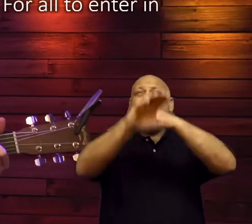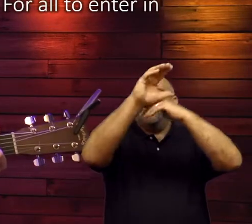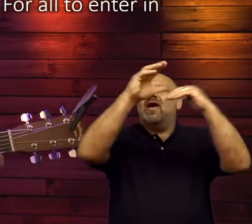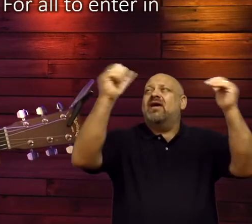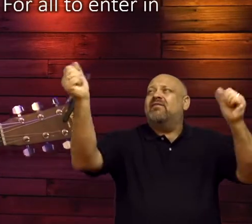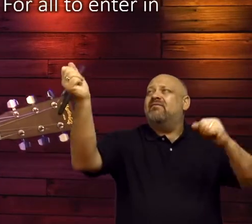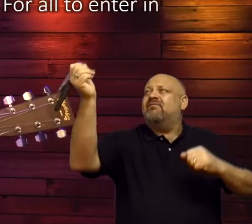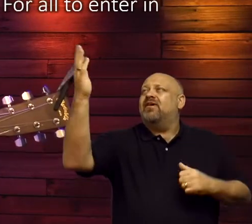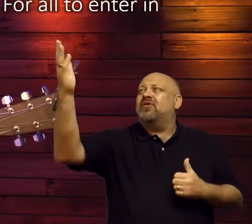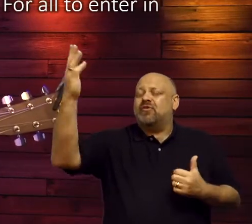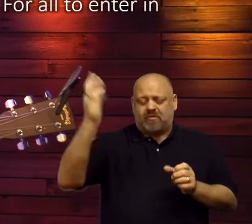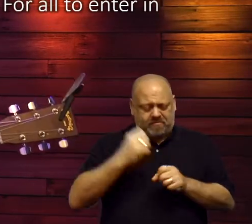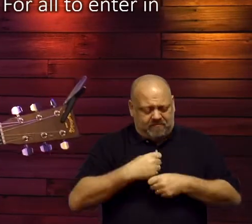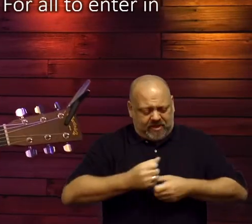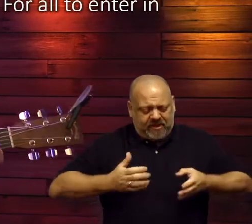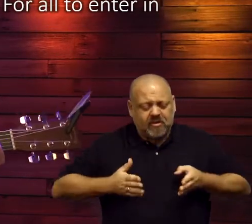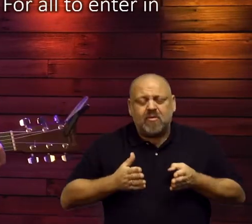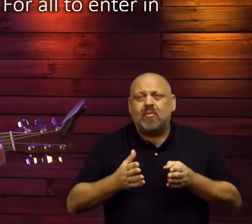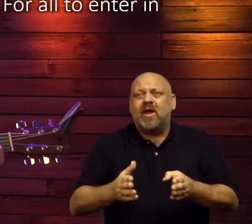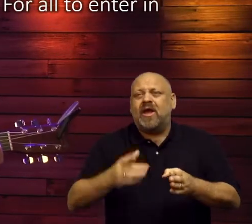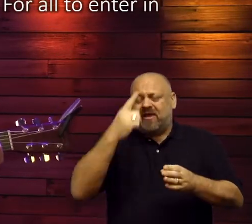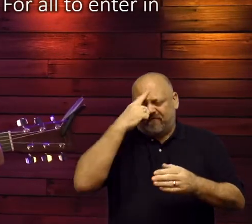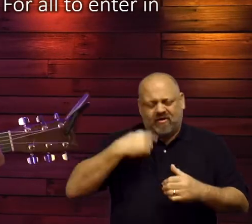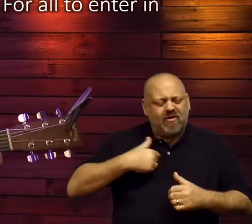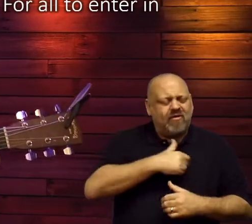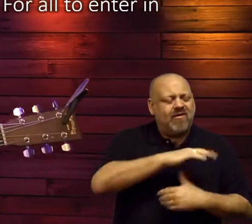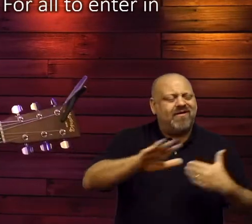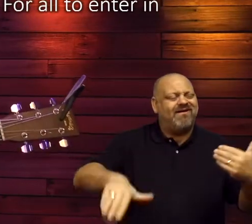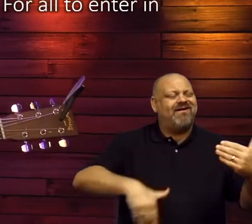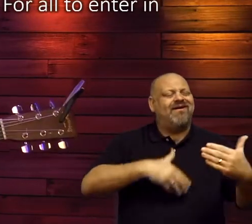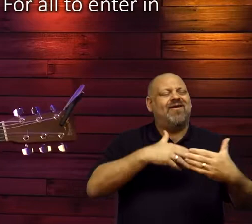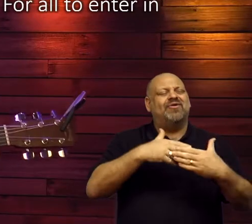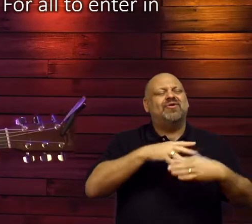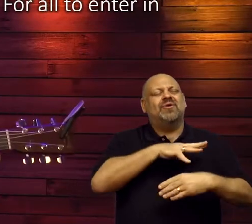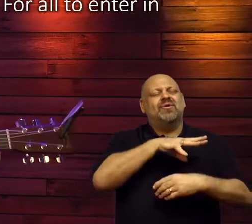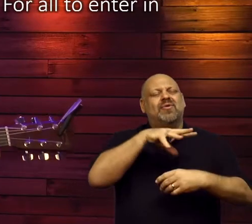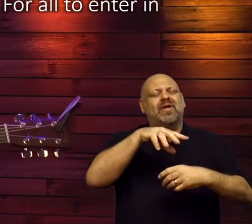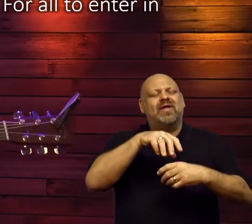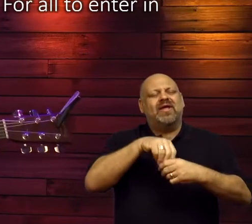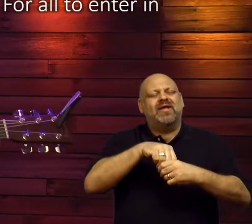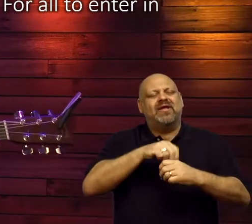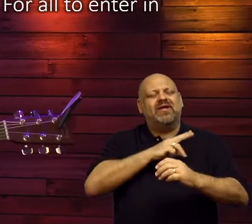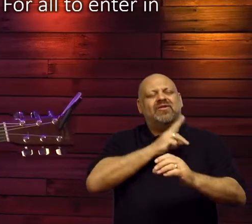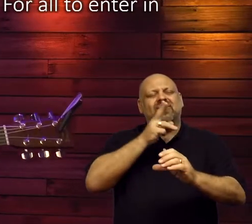of heaven, you made a way for all to